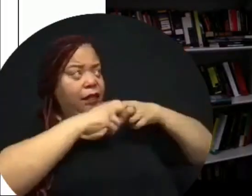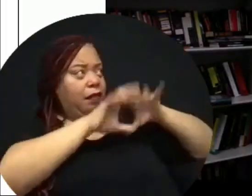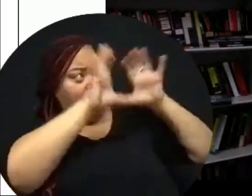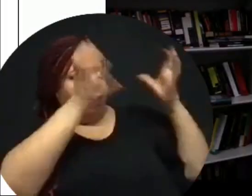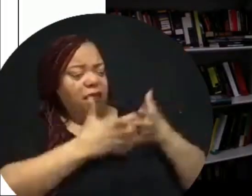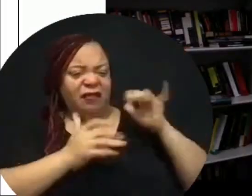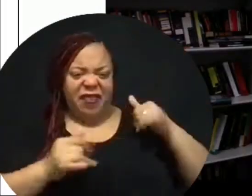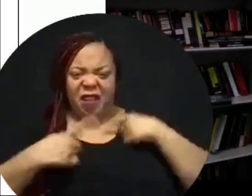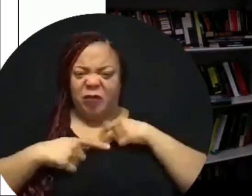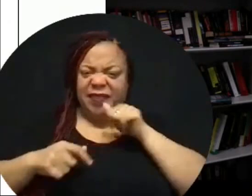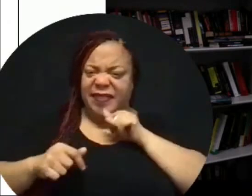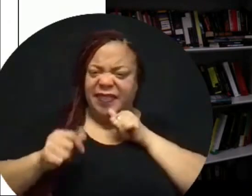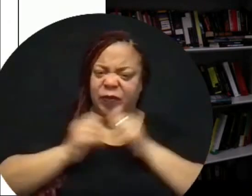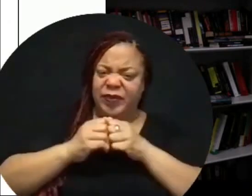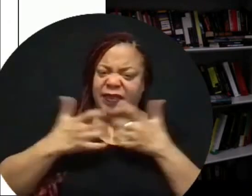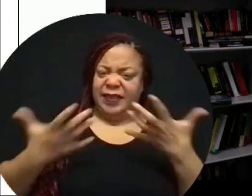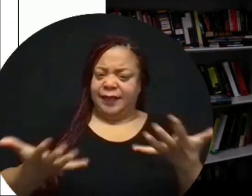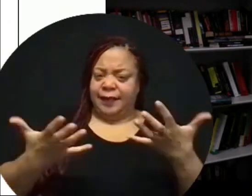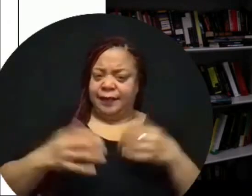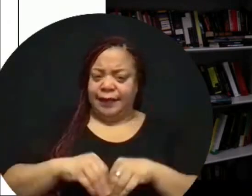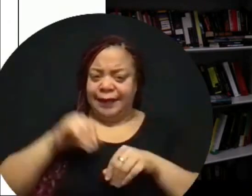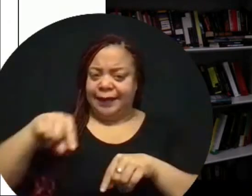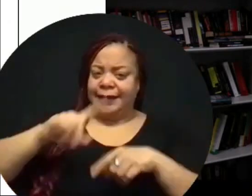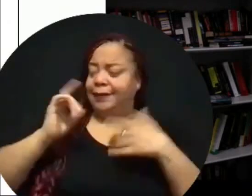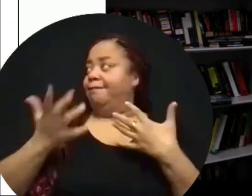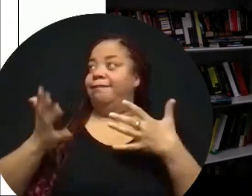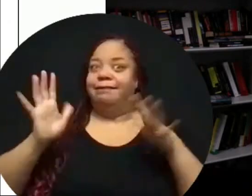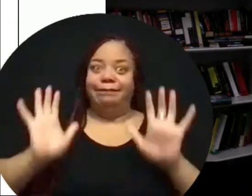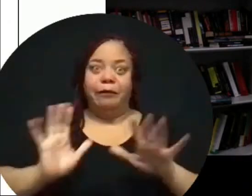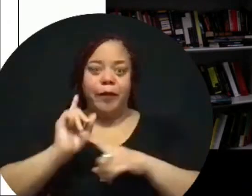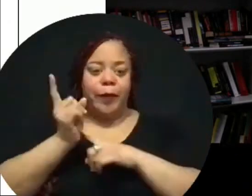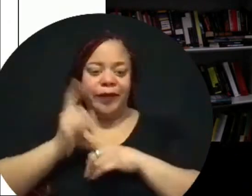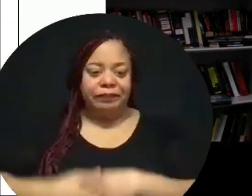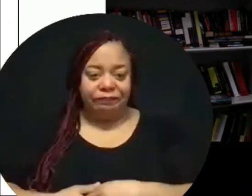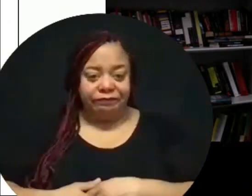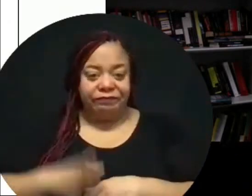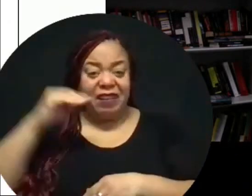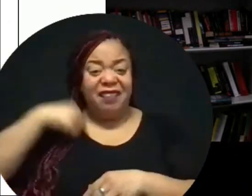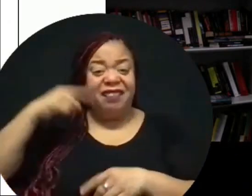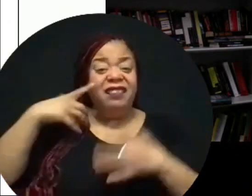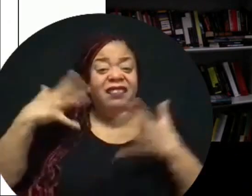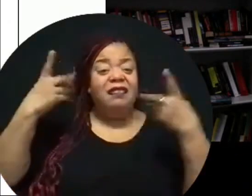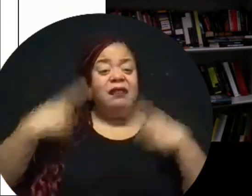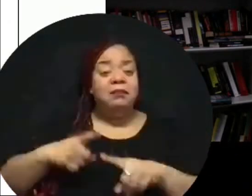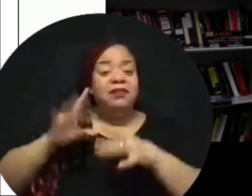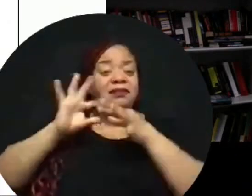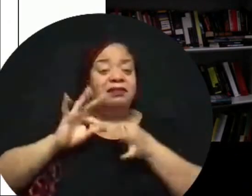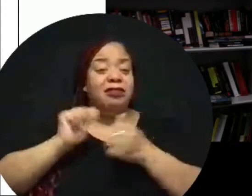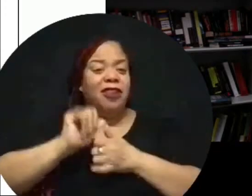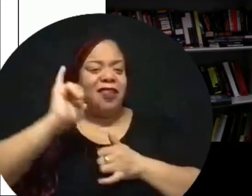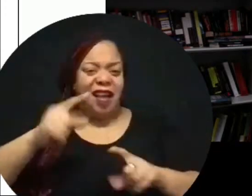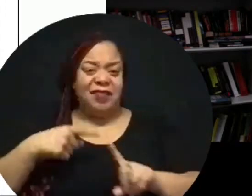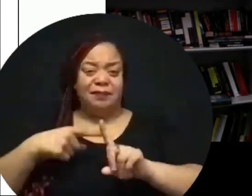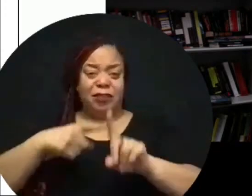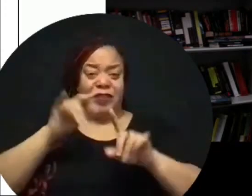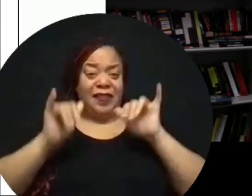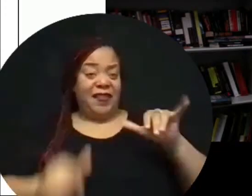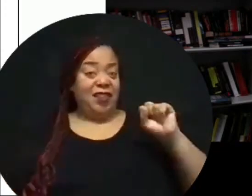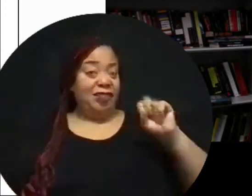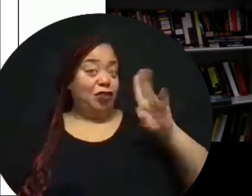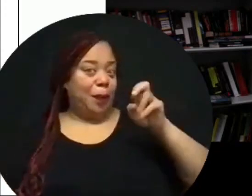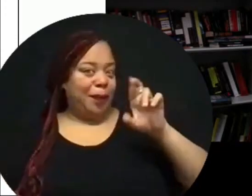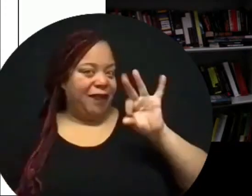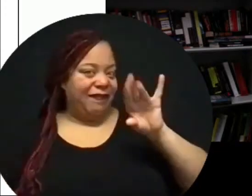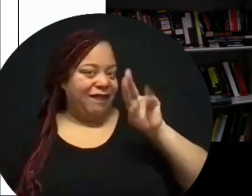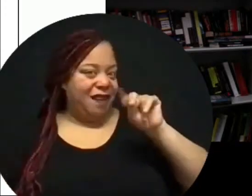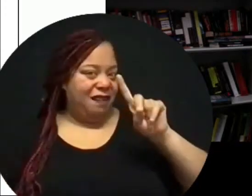especially with the Superfund sites, with federal facilities, and also just all kinds of the